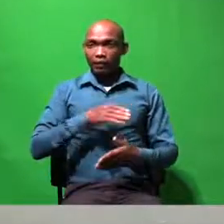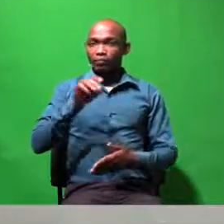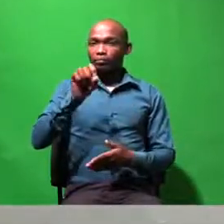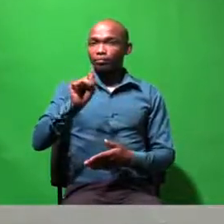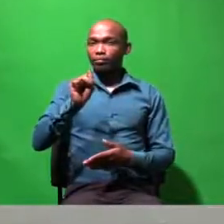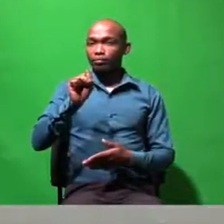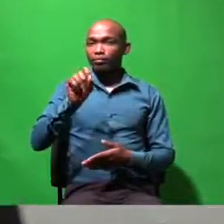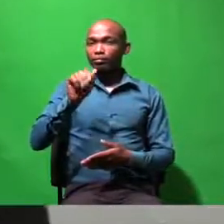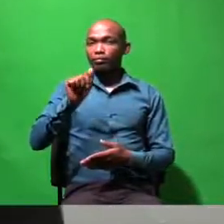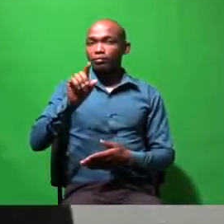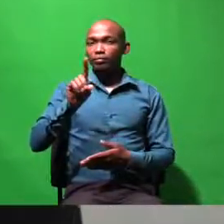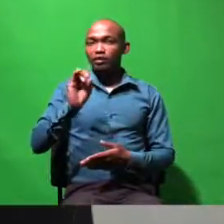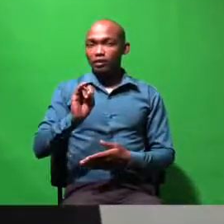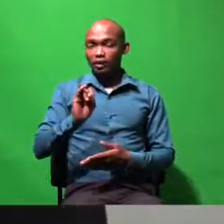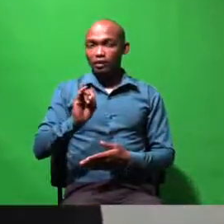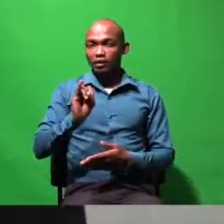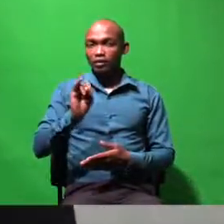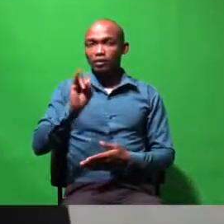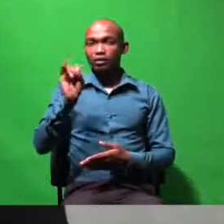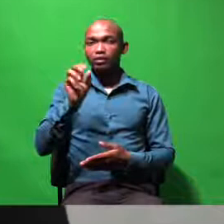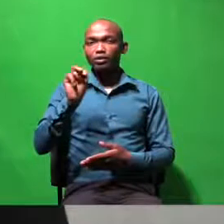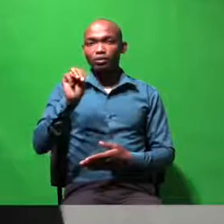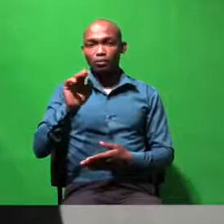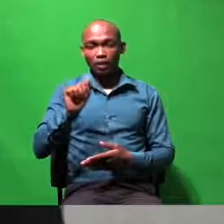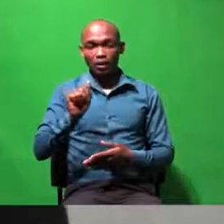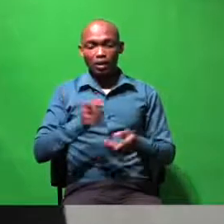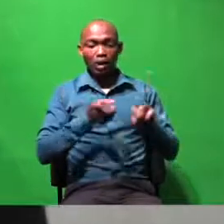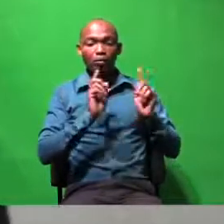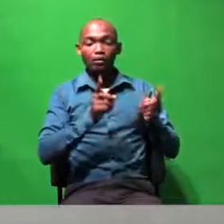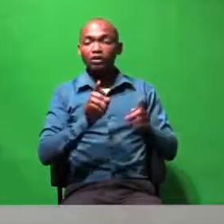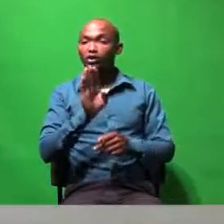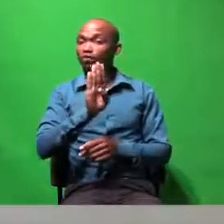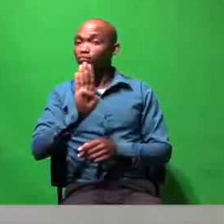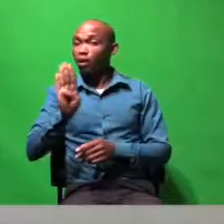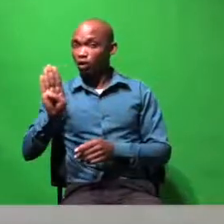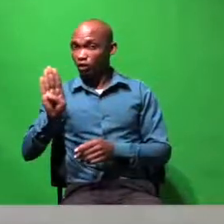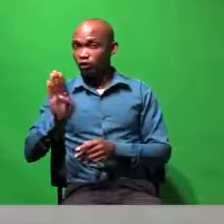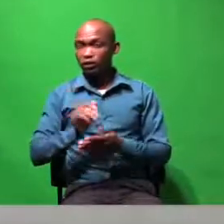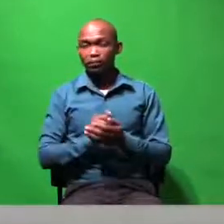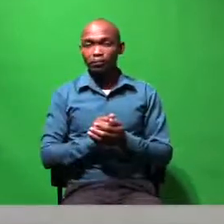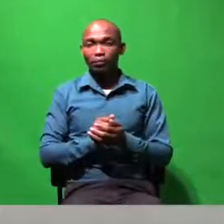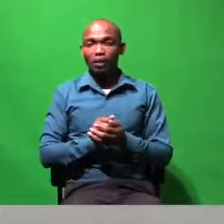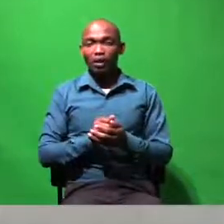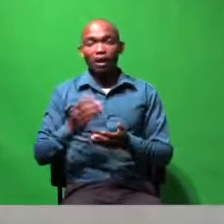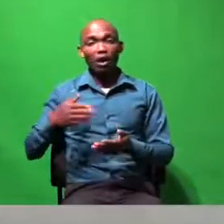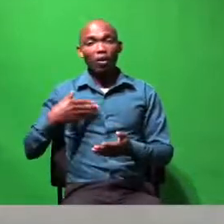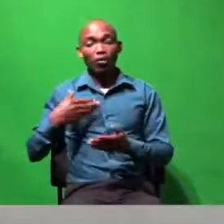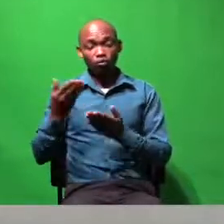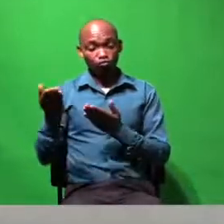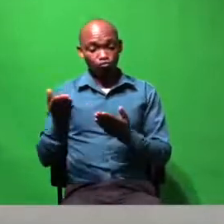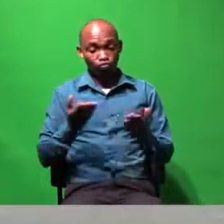Darwish. I'm a teacher of biology and I want to welcome